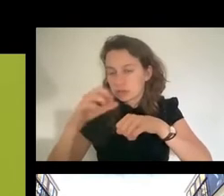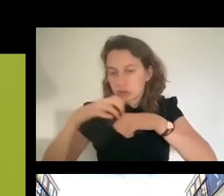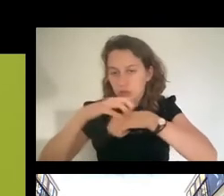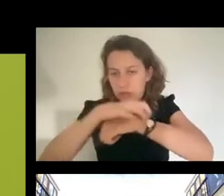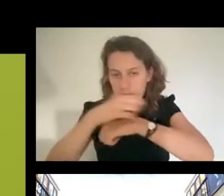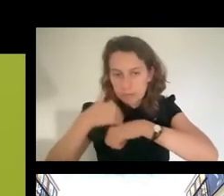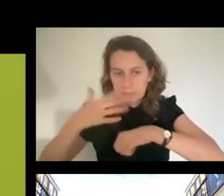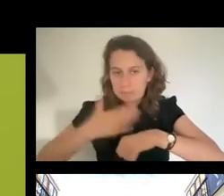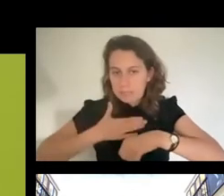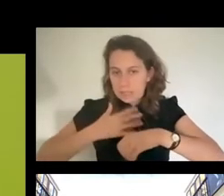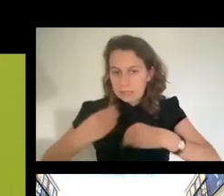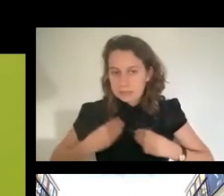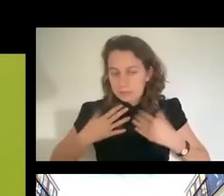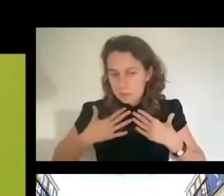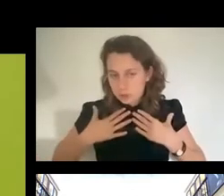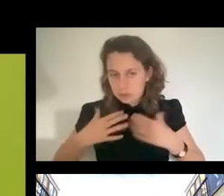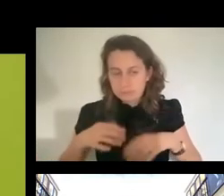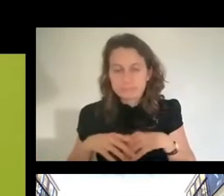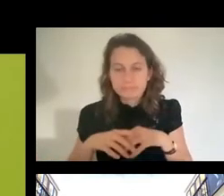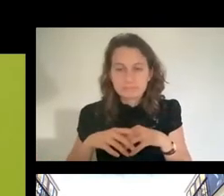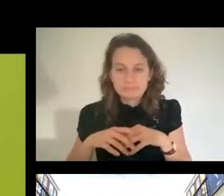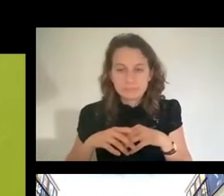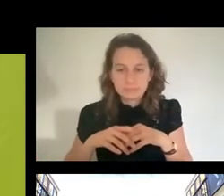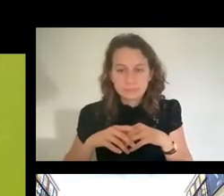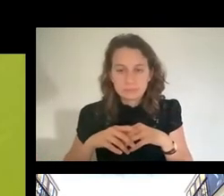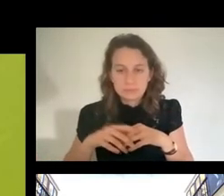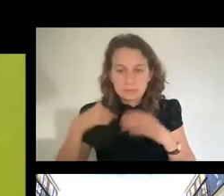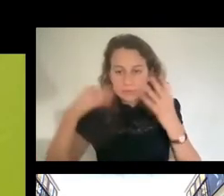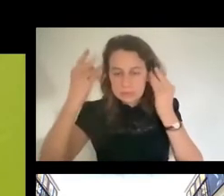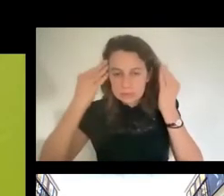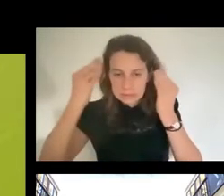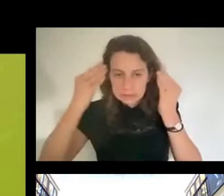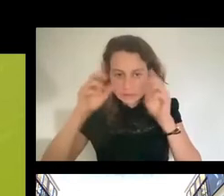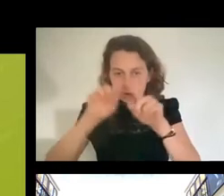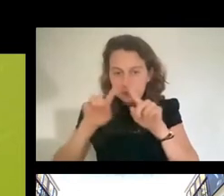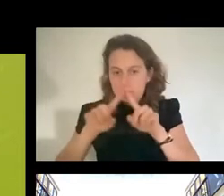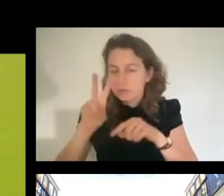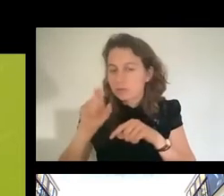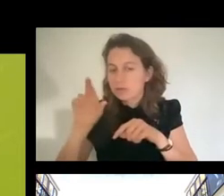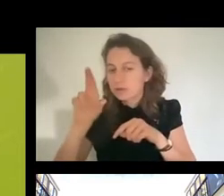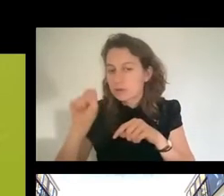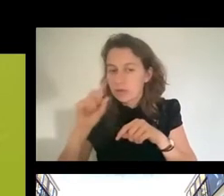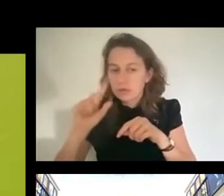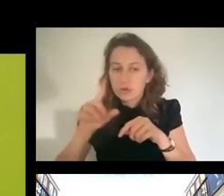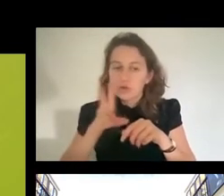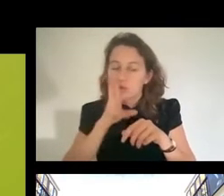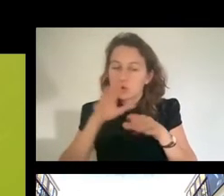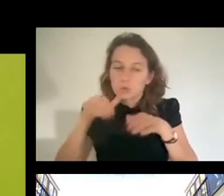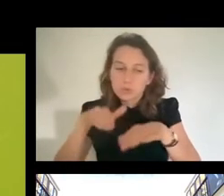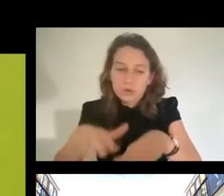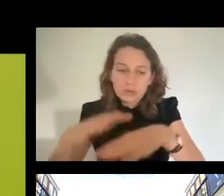inspiration, and we also were considering the Vitis riparia, the river grape as